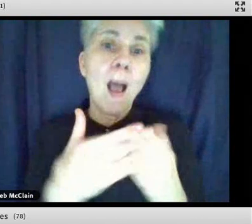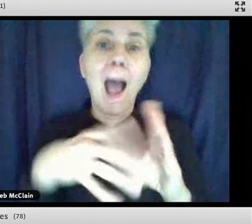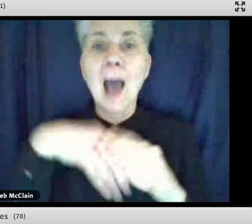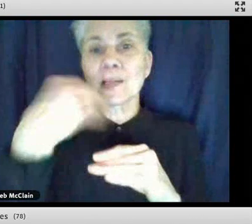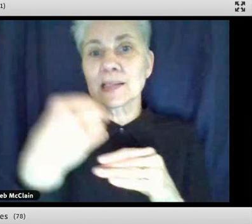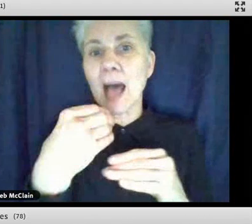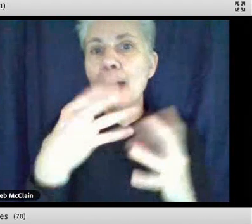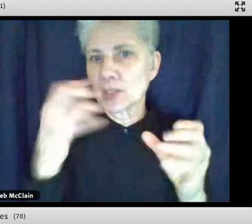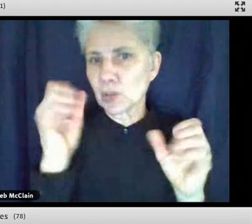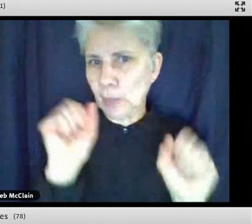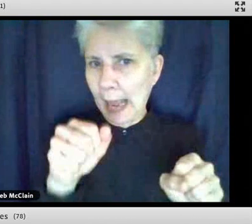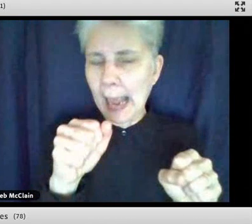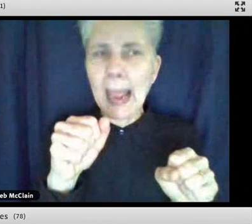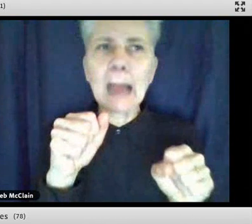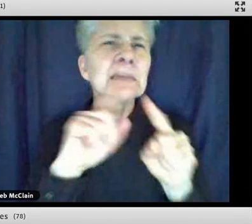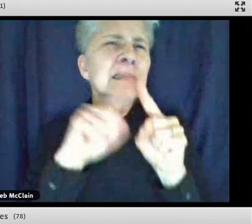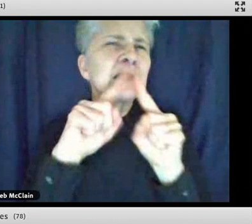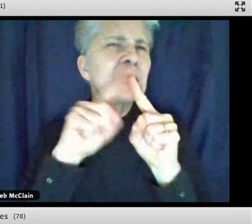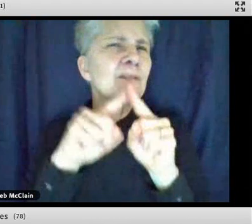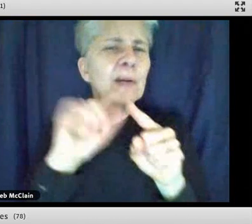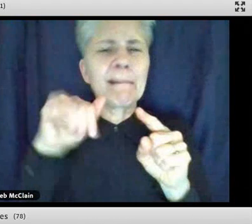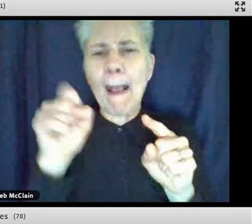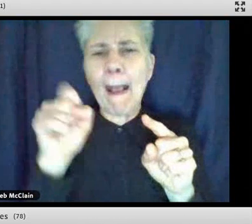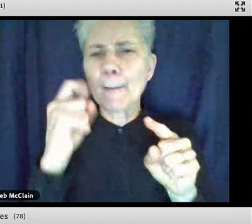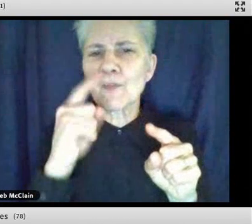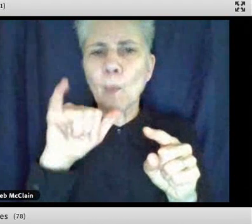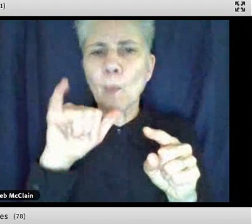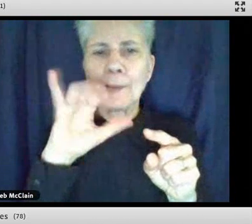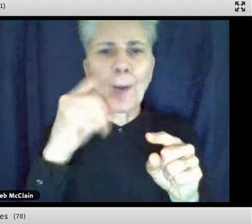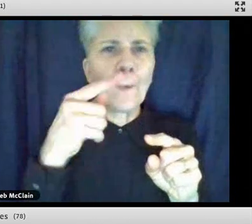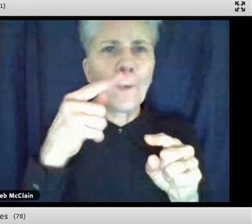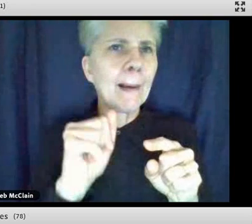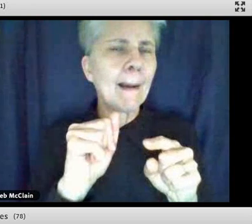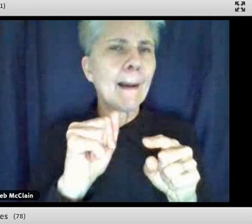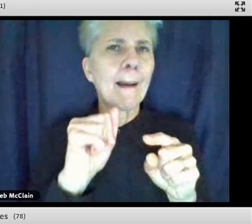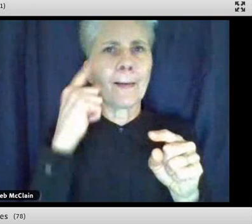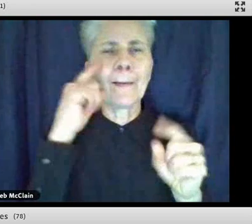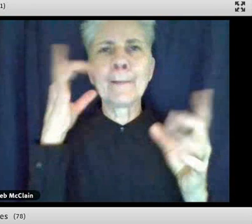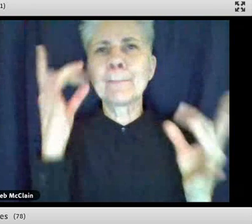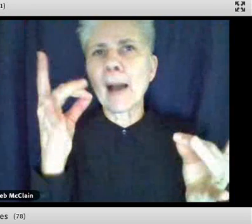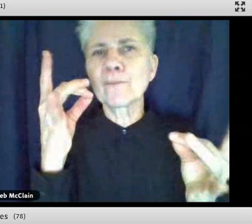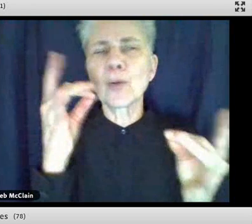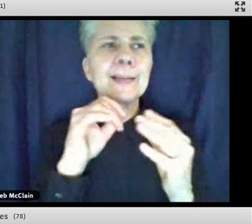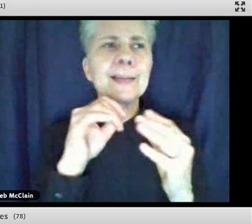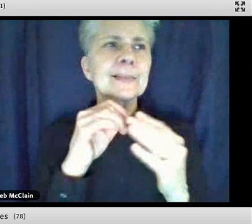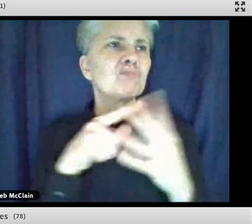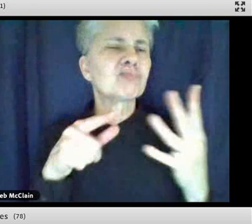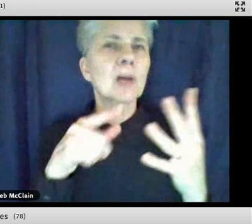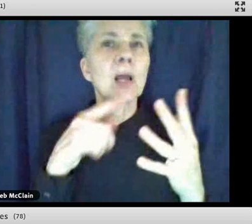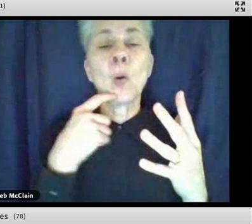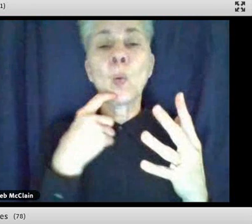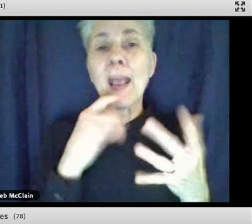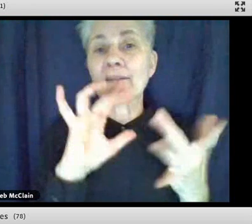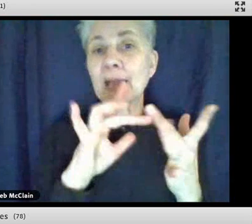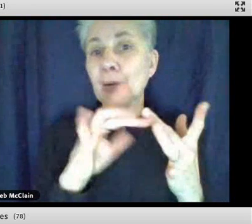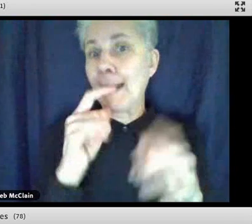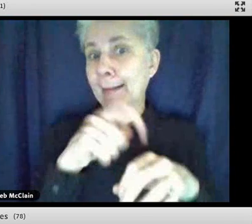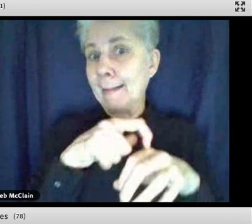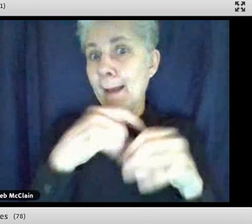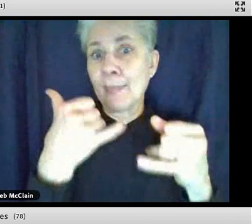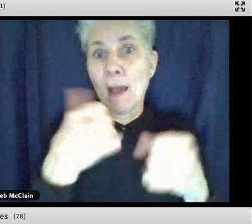can. There's all kinds of apps for yoga and mindfulness and all kinds of things. We live in an internet age where we have access